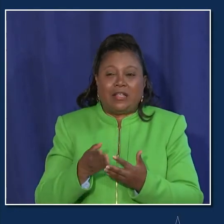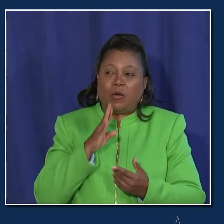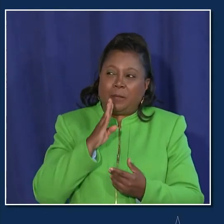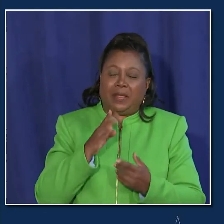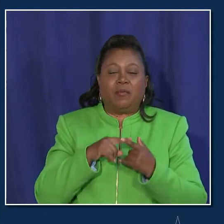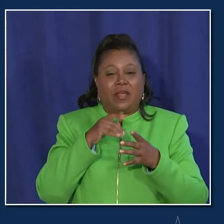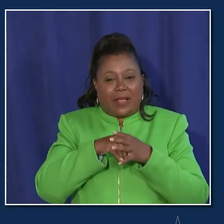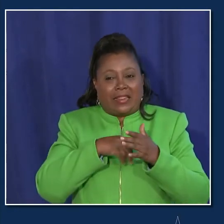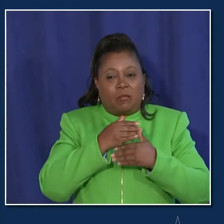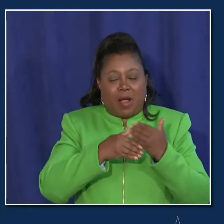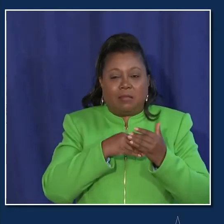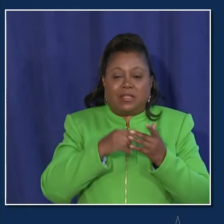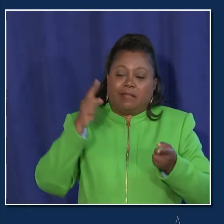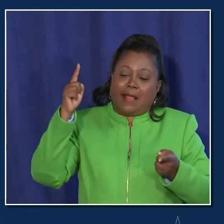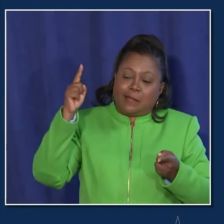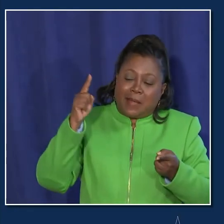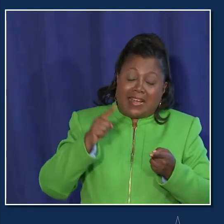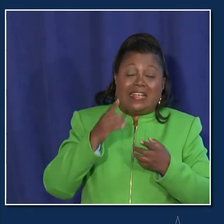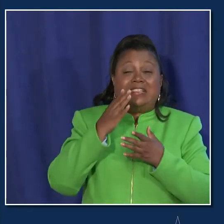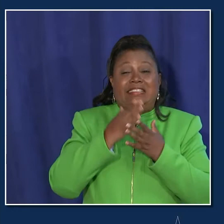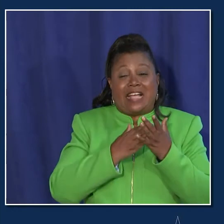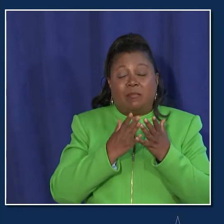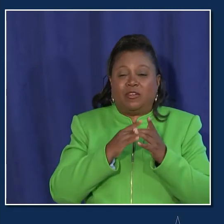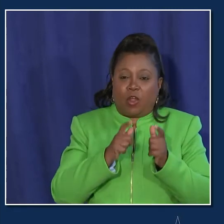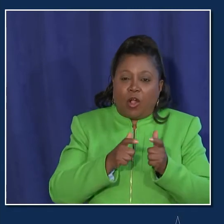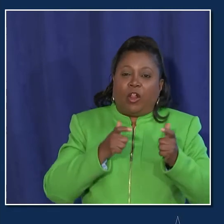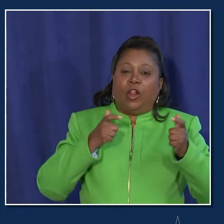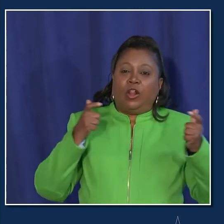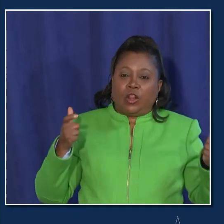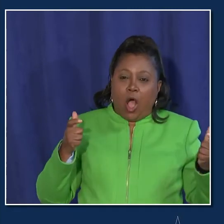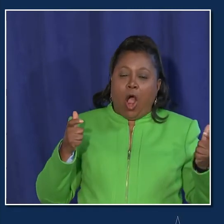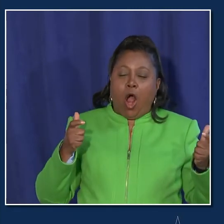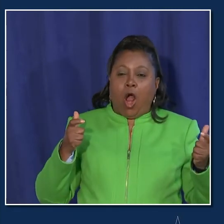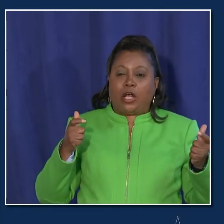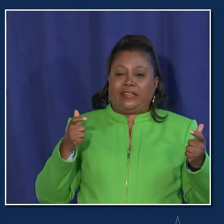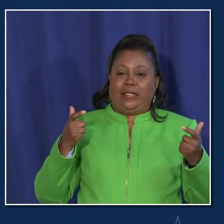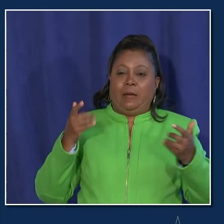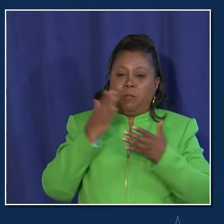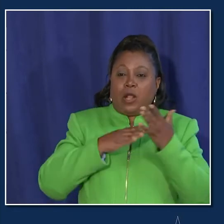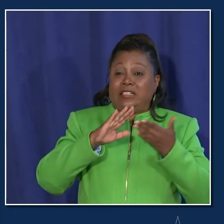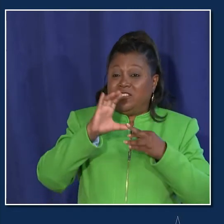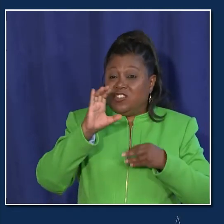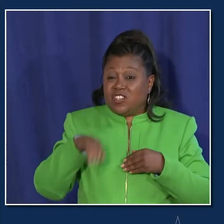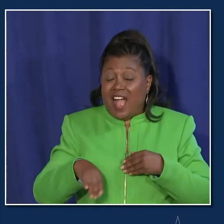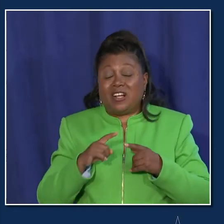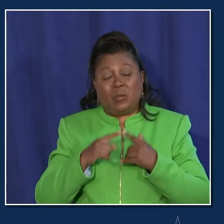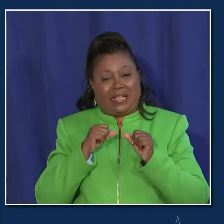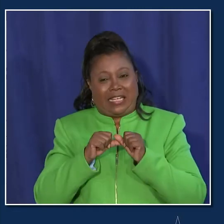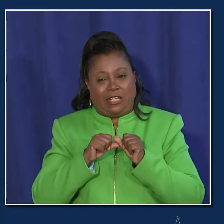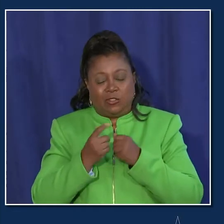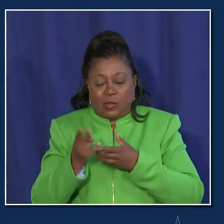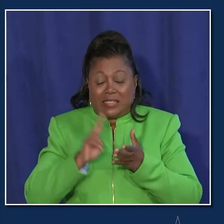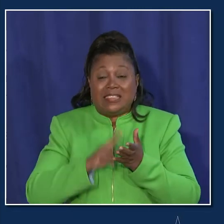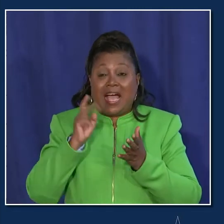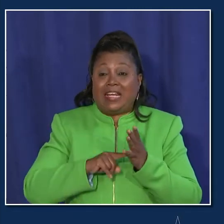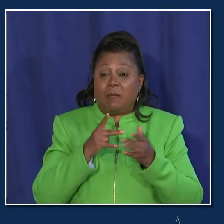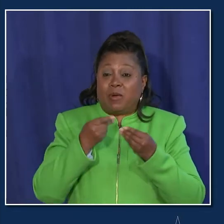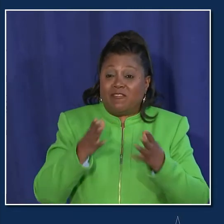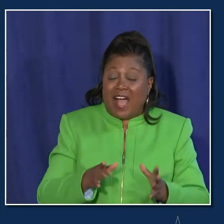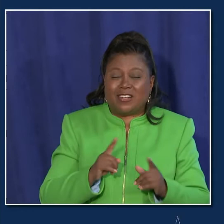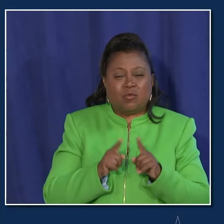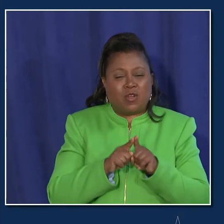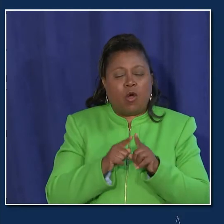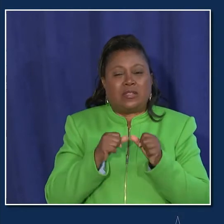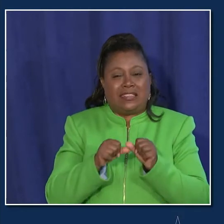be, they're in the process of winding down. There are some of the sort of large come at any point city of Chicago. We've continued to enroll providers. We've